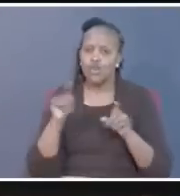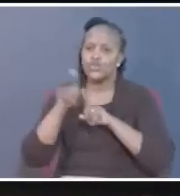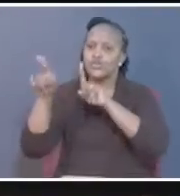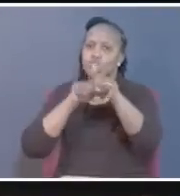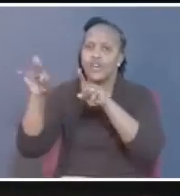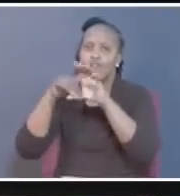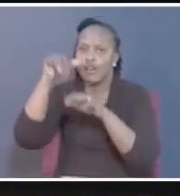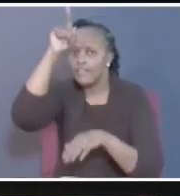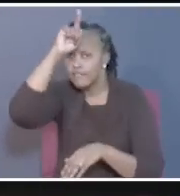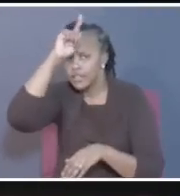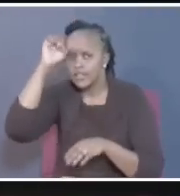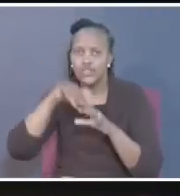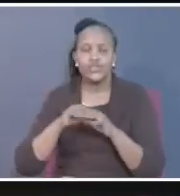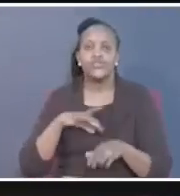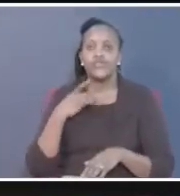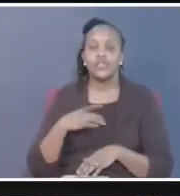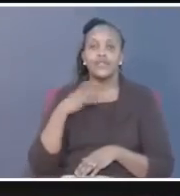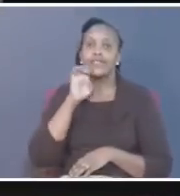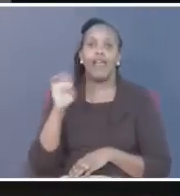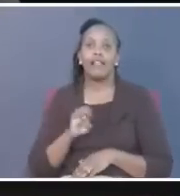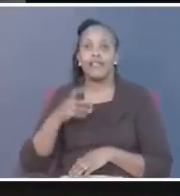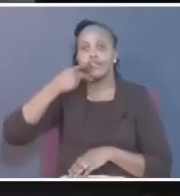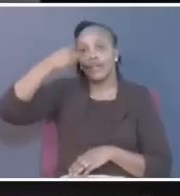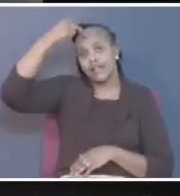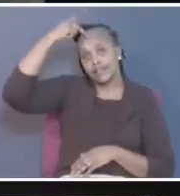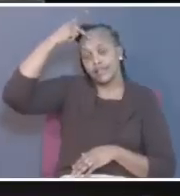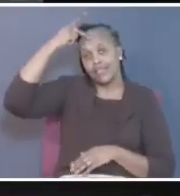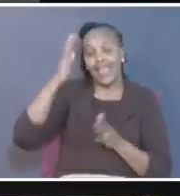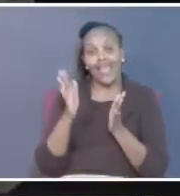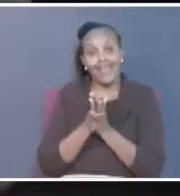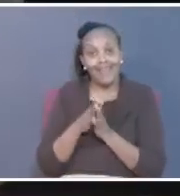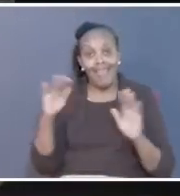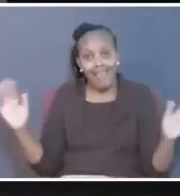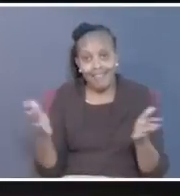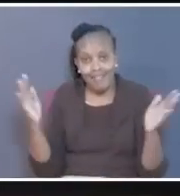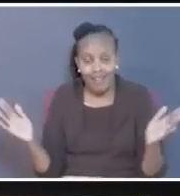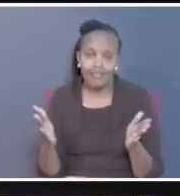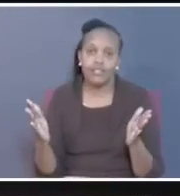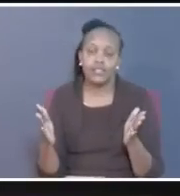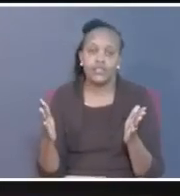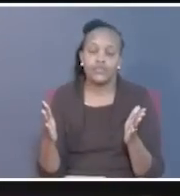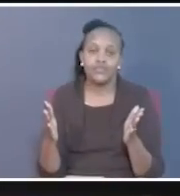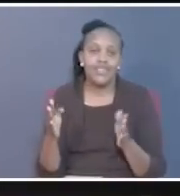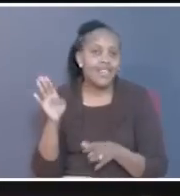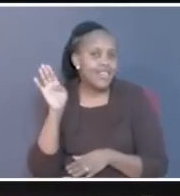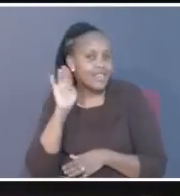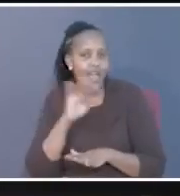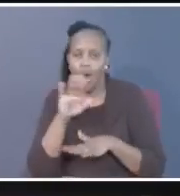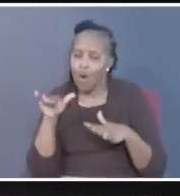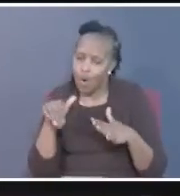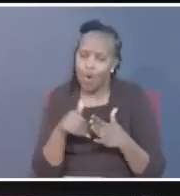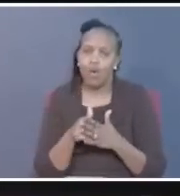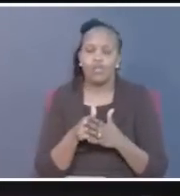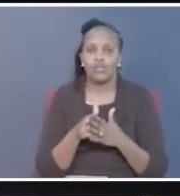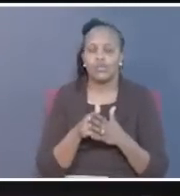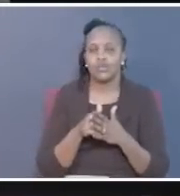to visit our elderly parents. And I encourage us to adhere to all these measures and others that are